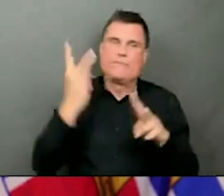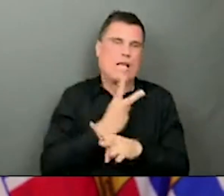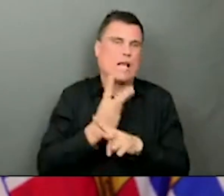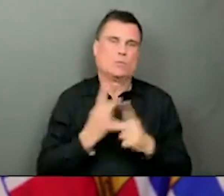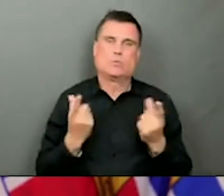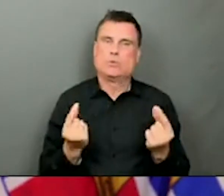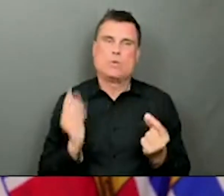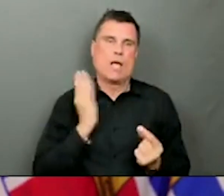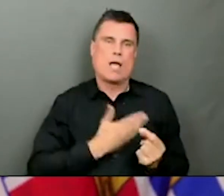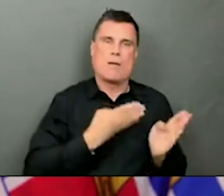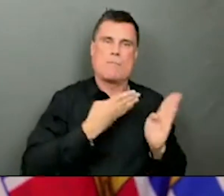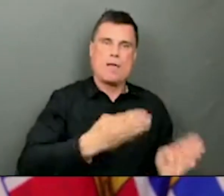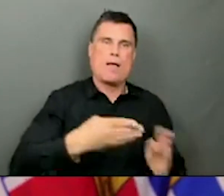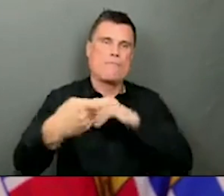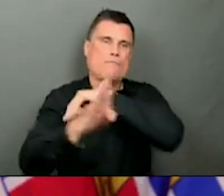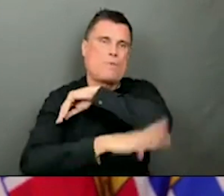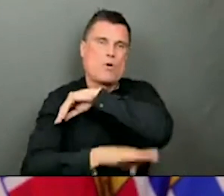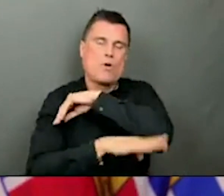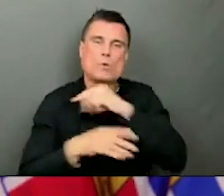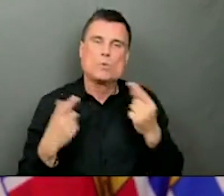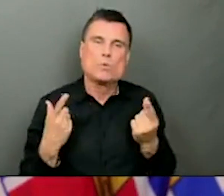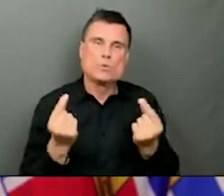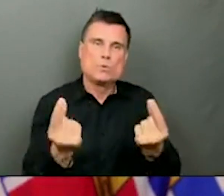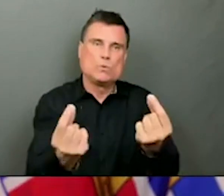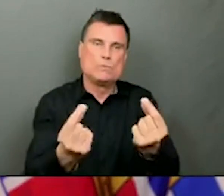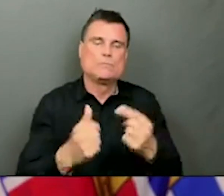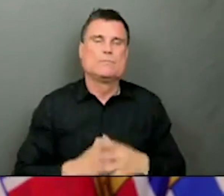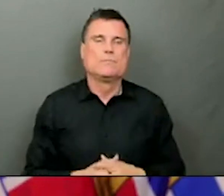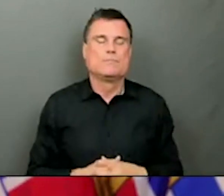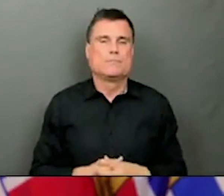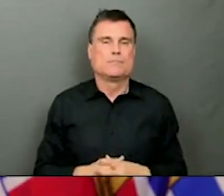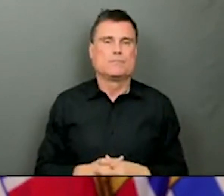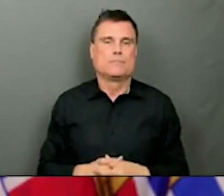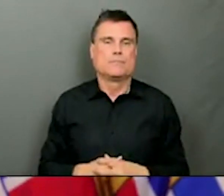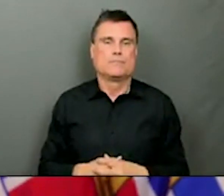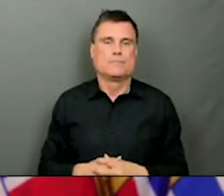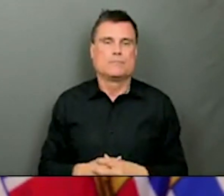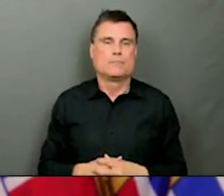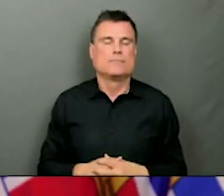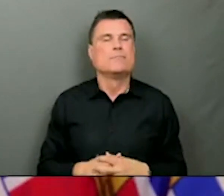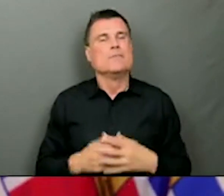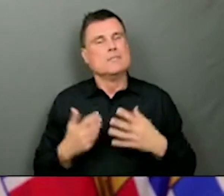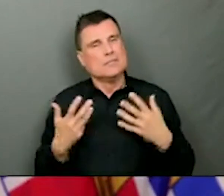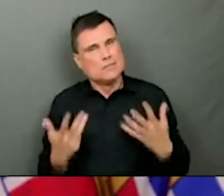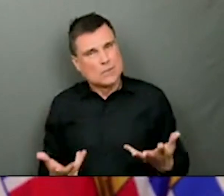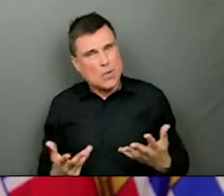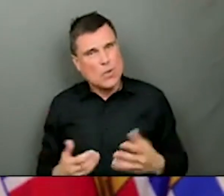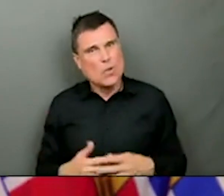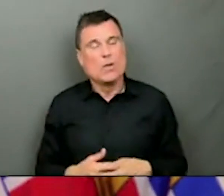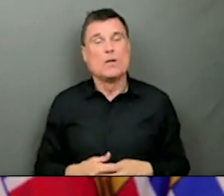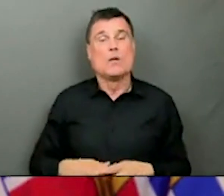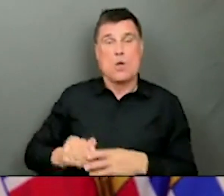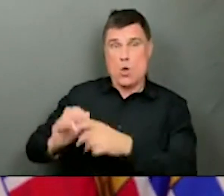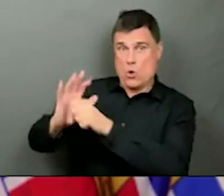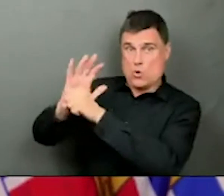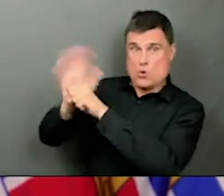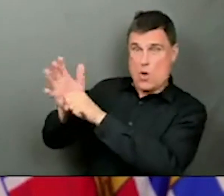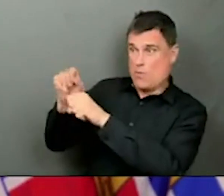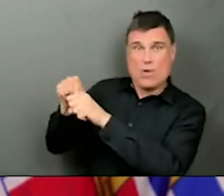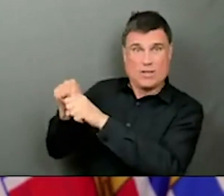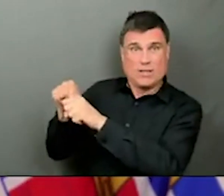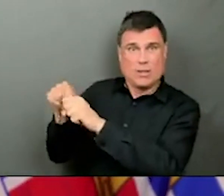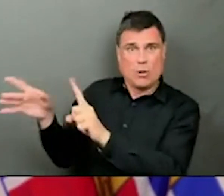the more times it reproduces, the more chances that it's going to a new mutation is going to arise that might give it some